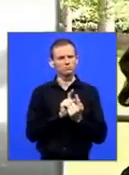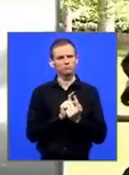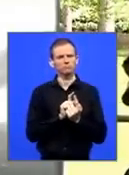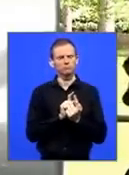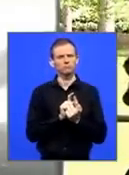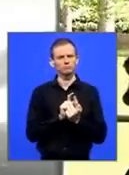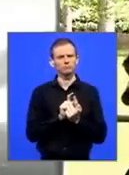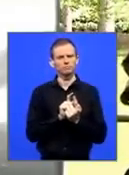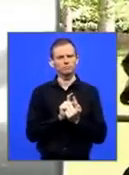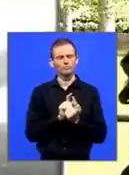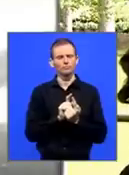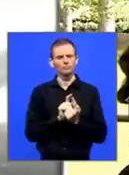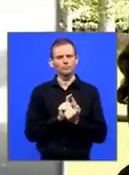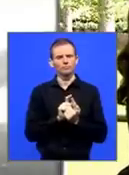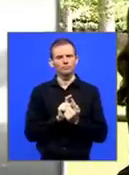I have to say that